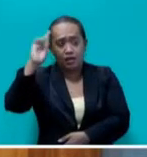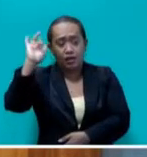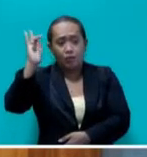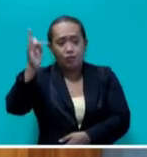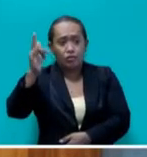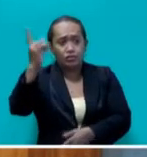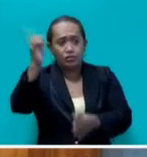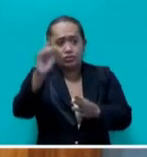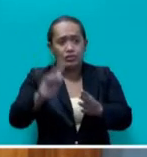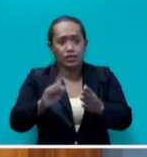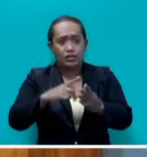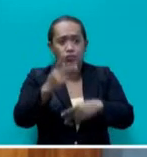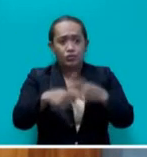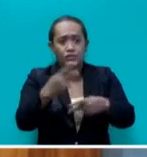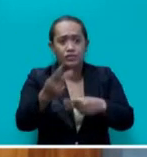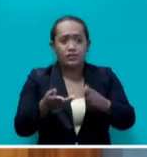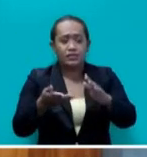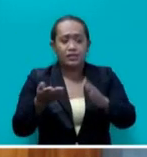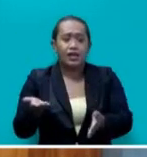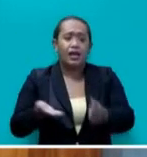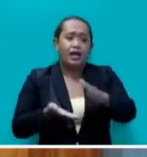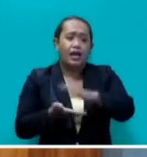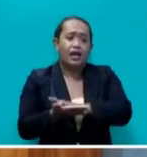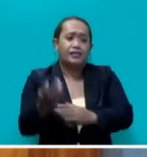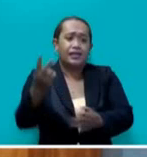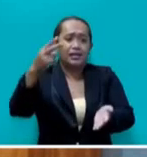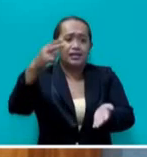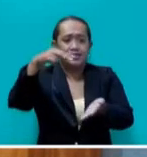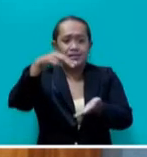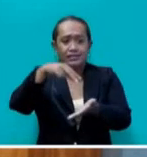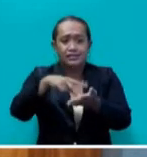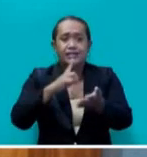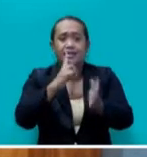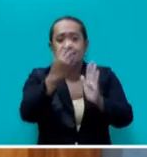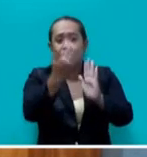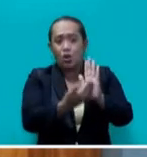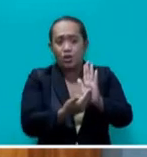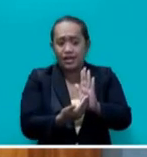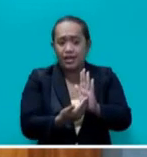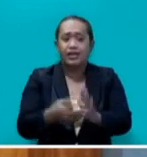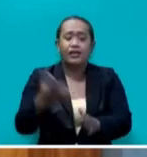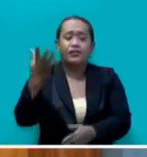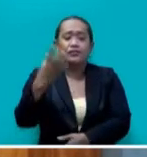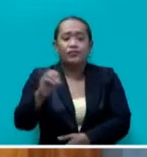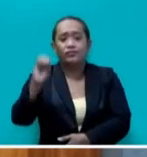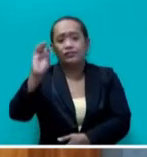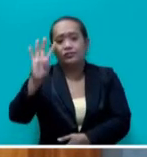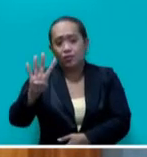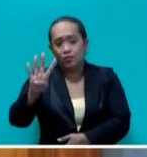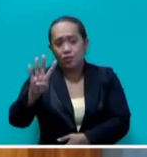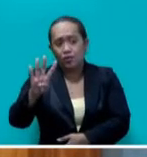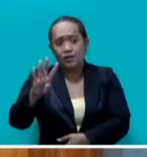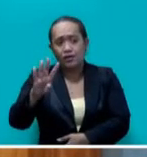to proceed under Standing Order 54, which reads, where the electronic voting system is unavailable,